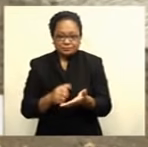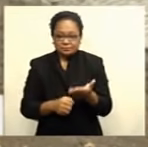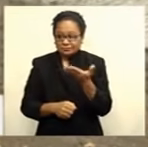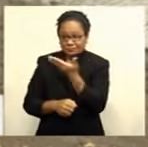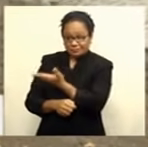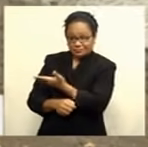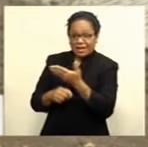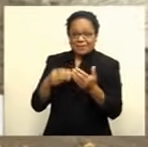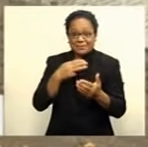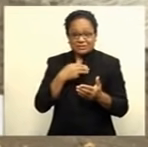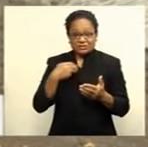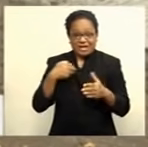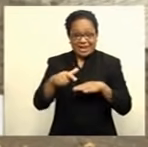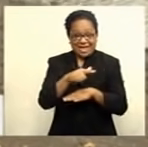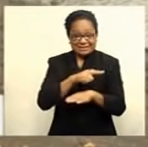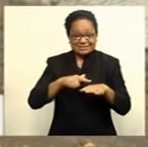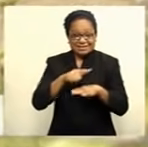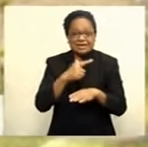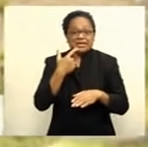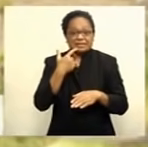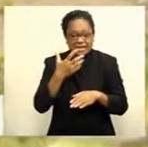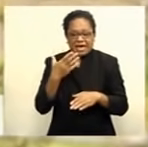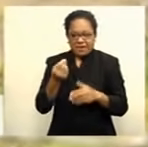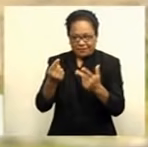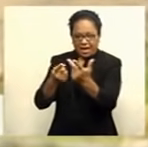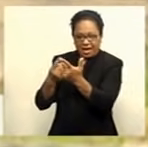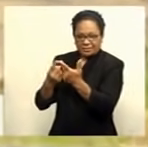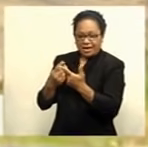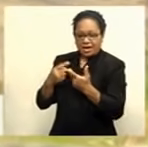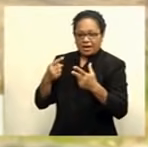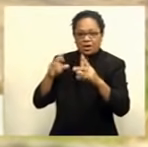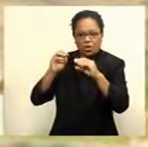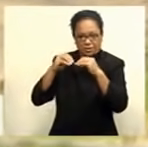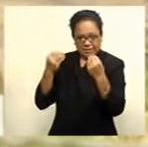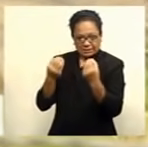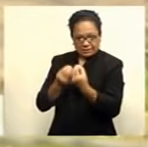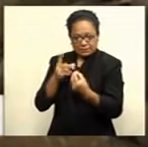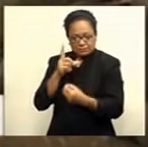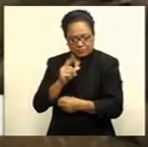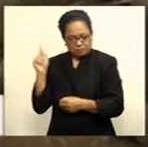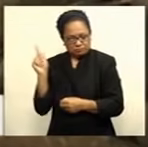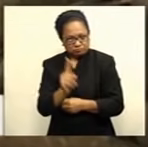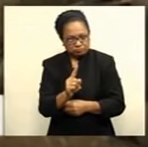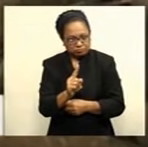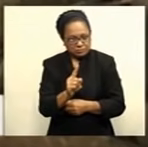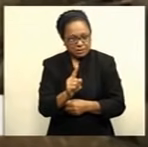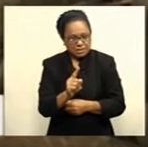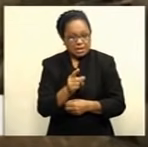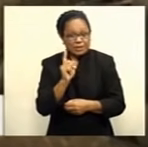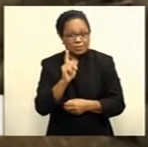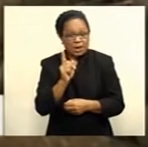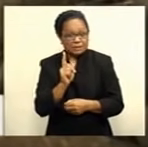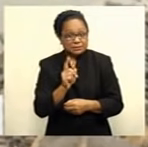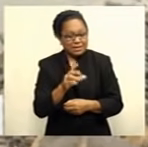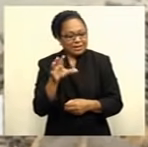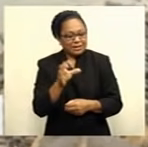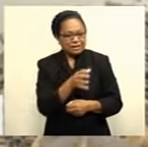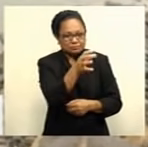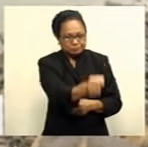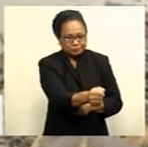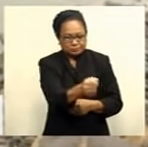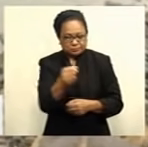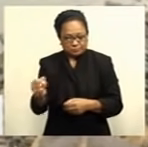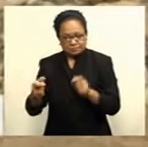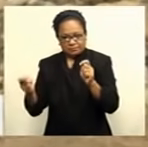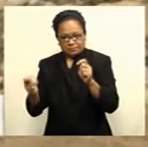Matana, says there are other enforcement agencies that can come in to prosecute those breaching laws